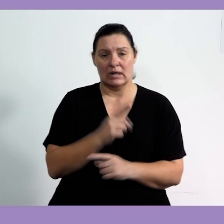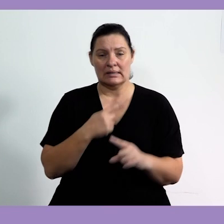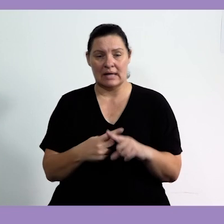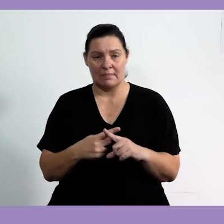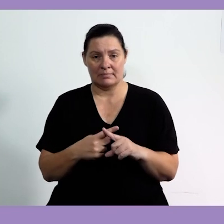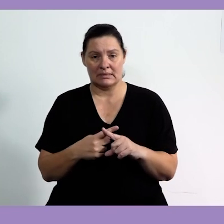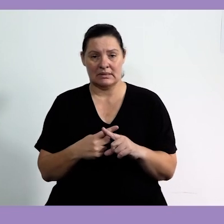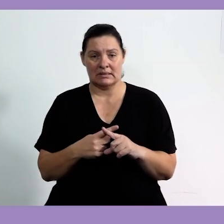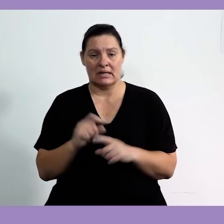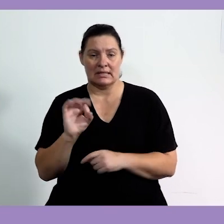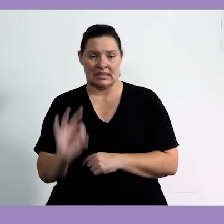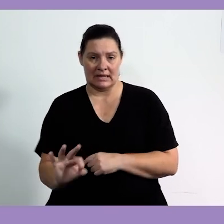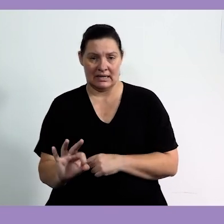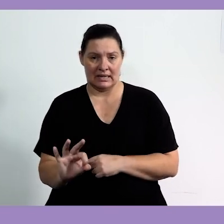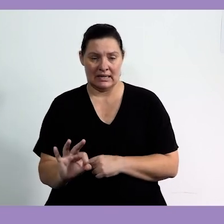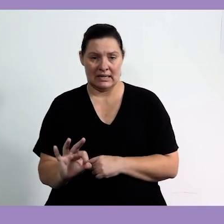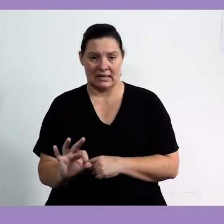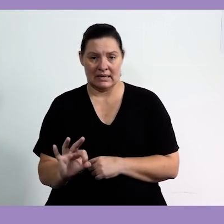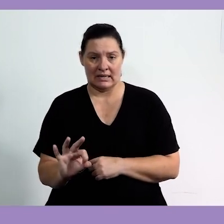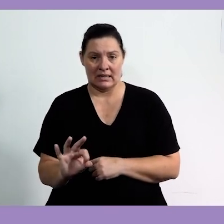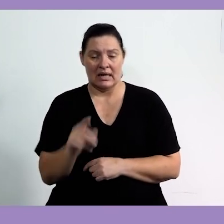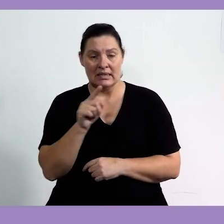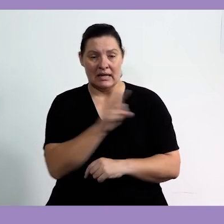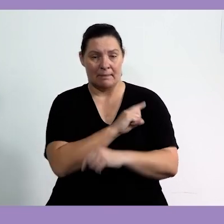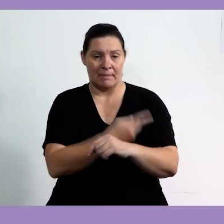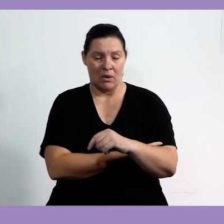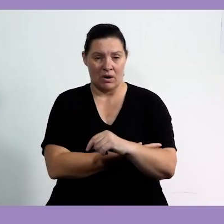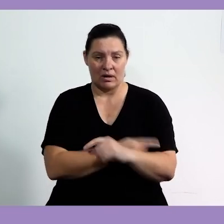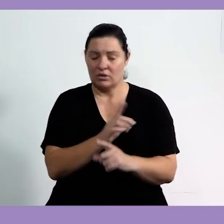2 times 3, and that